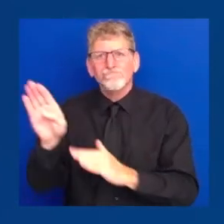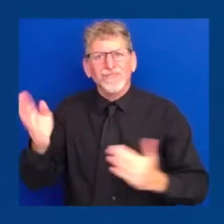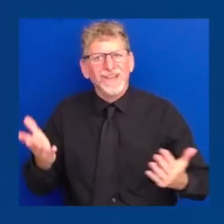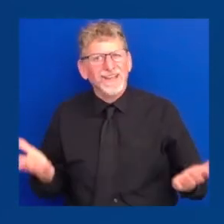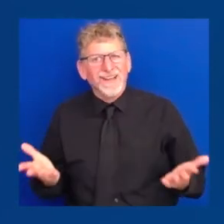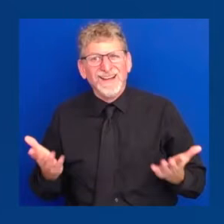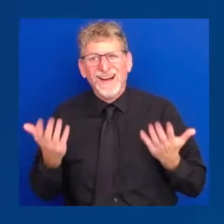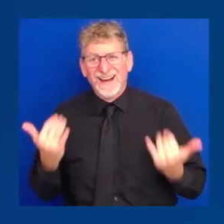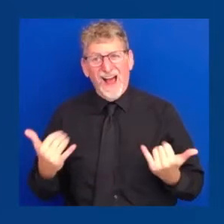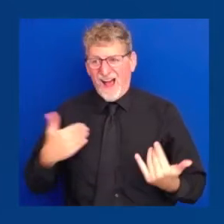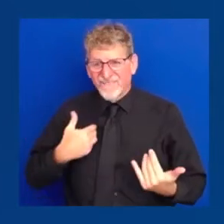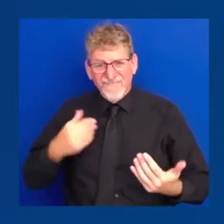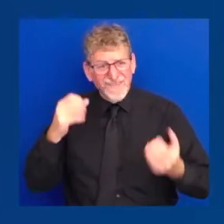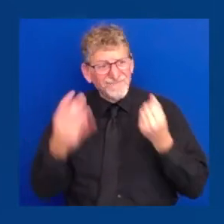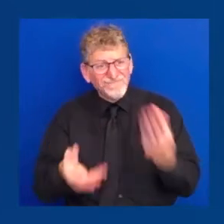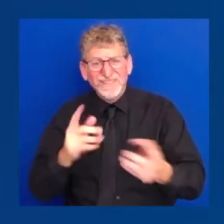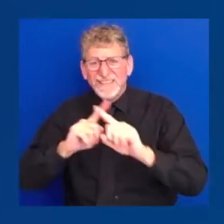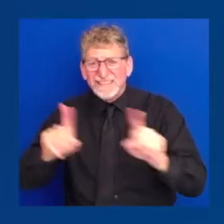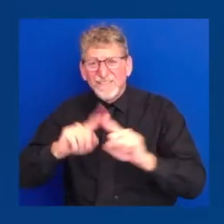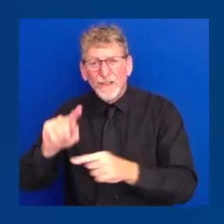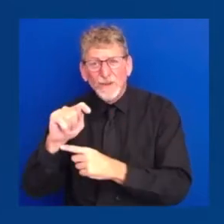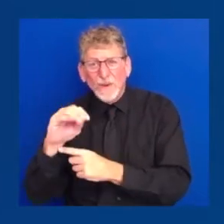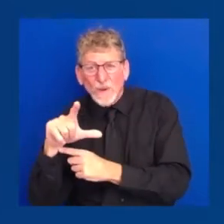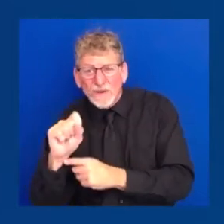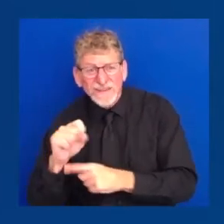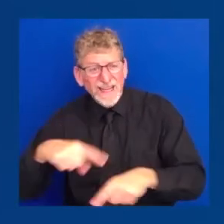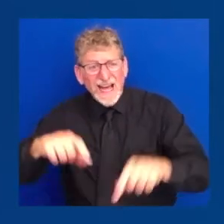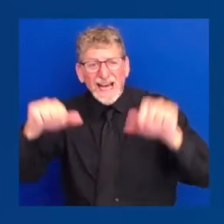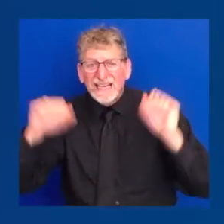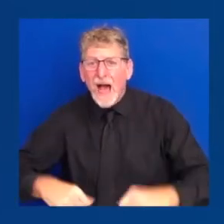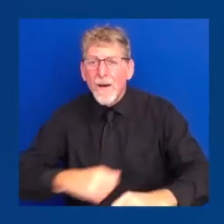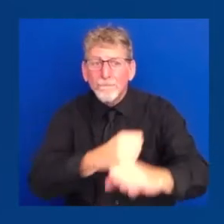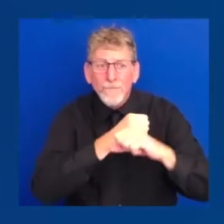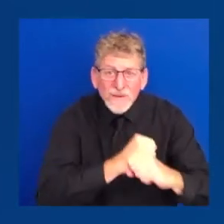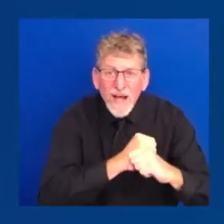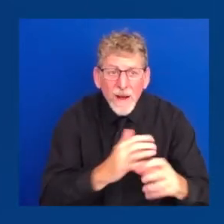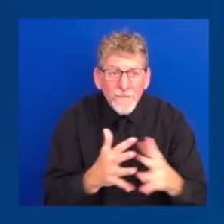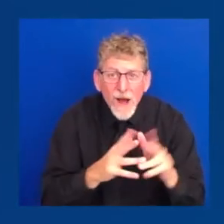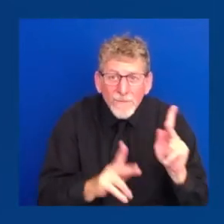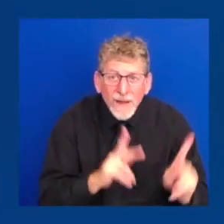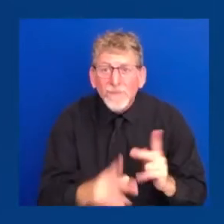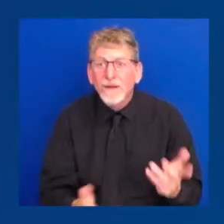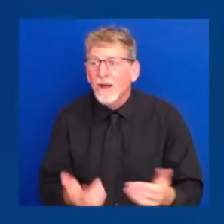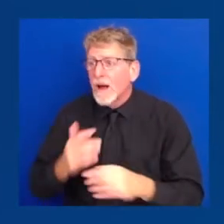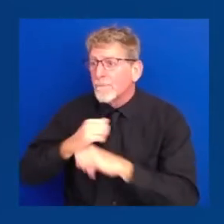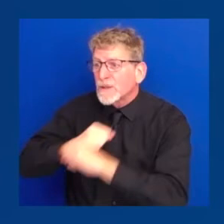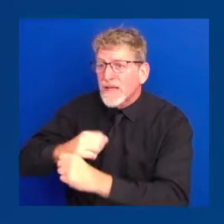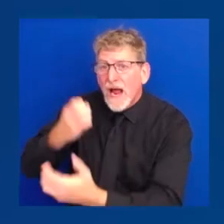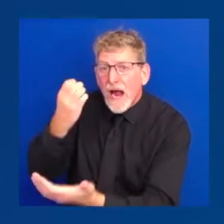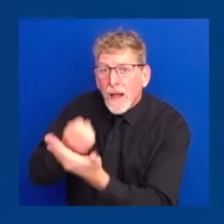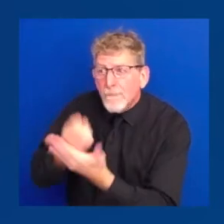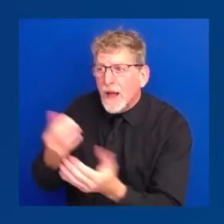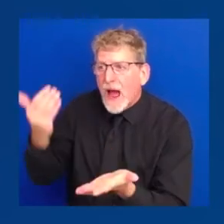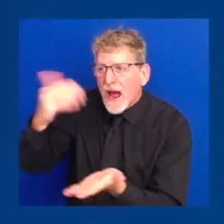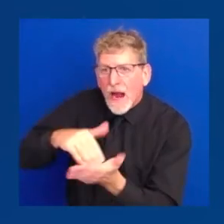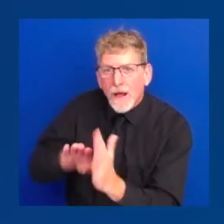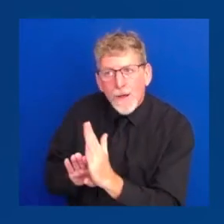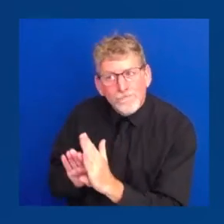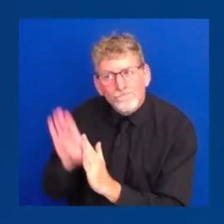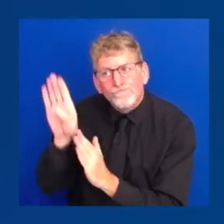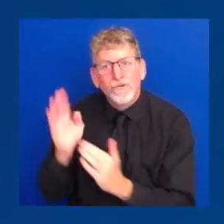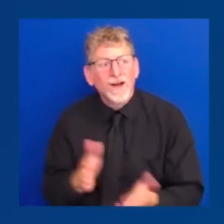our schools, and gotten our economy moving again. The President's plan will build on that